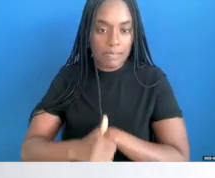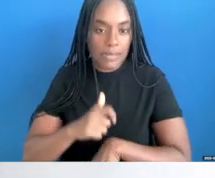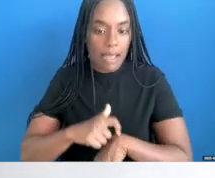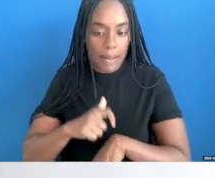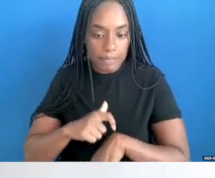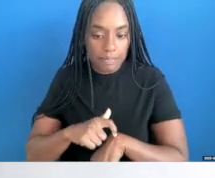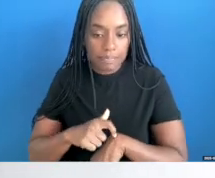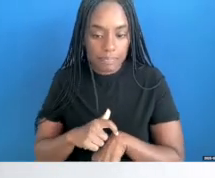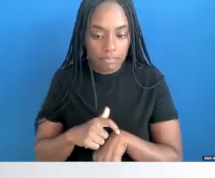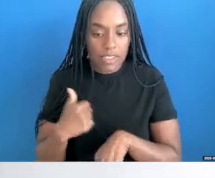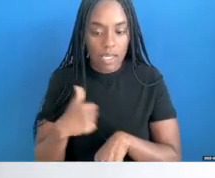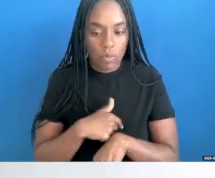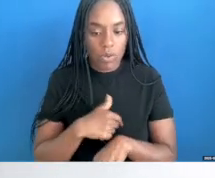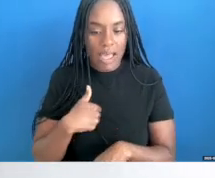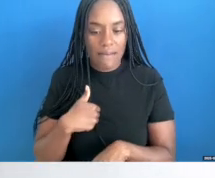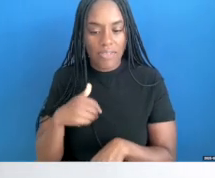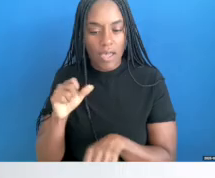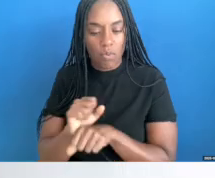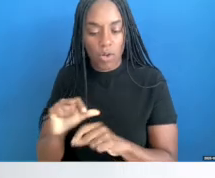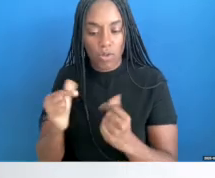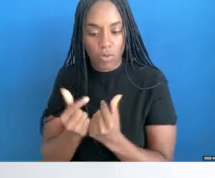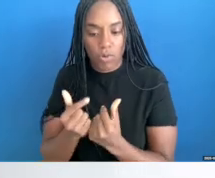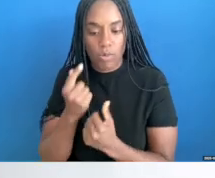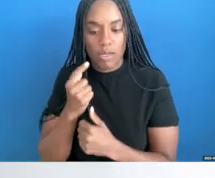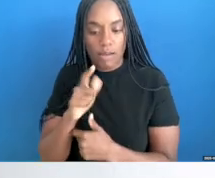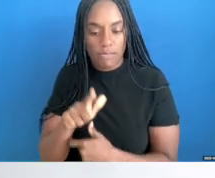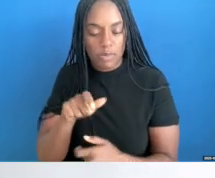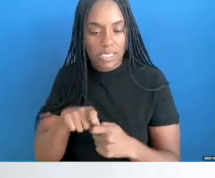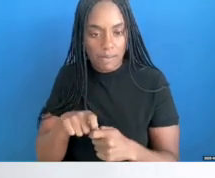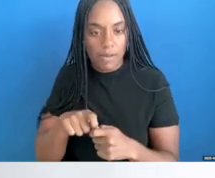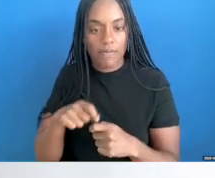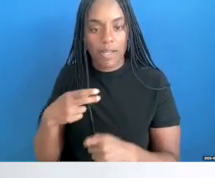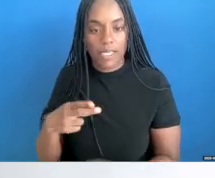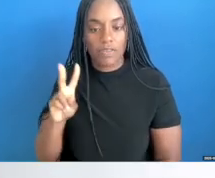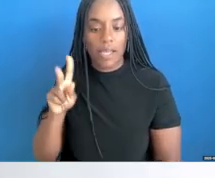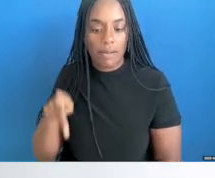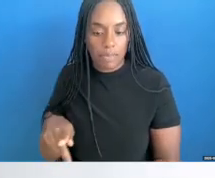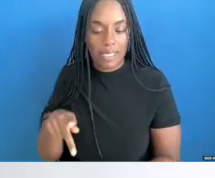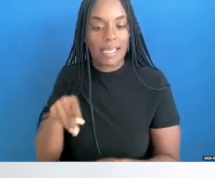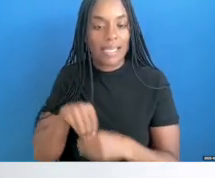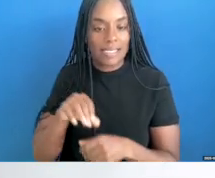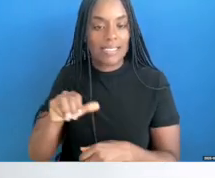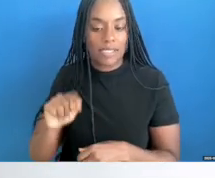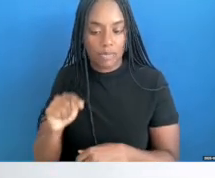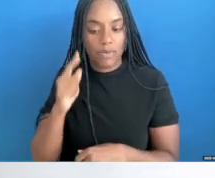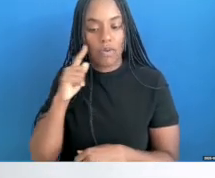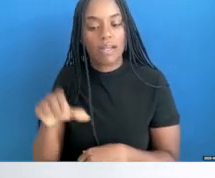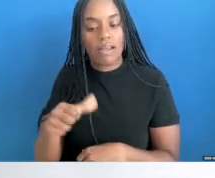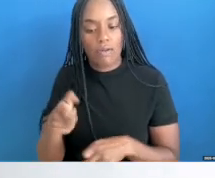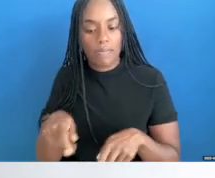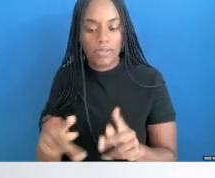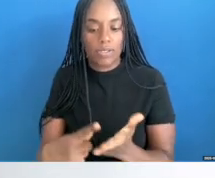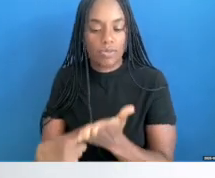work group that's just specific for HFIP in September as another opportunity to discuss and present more information.